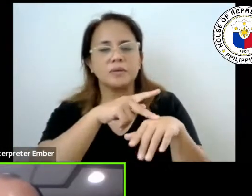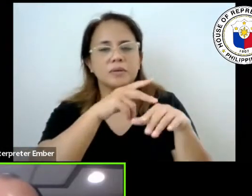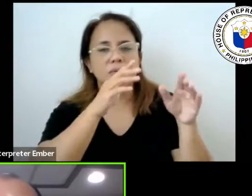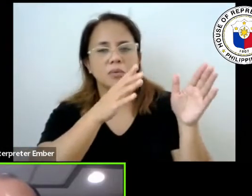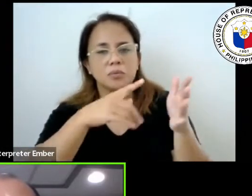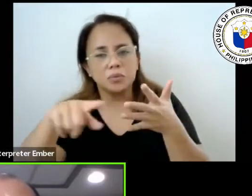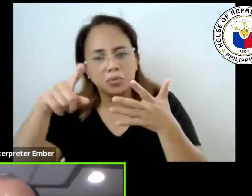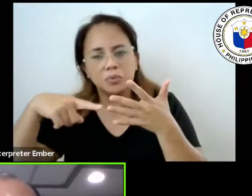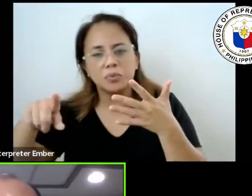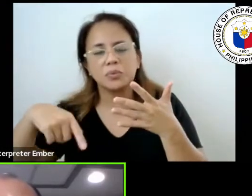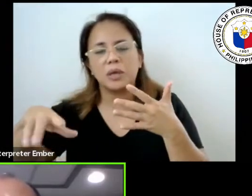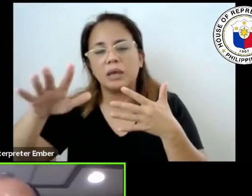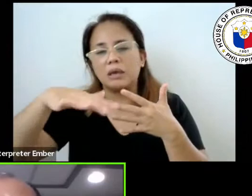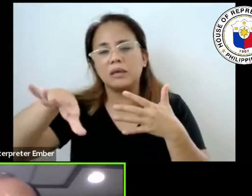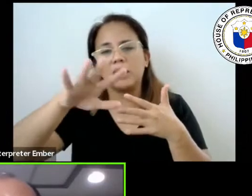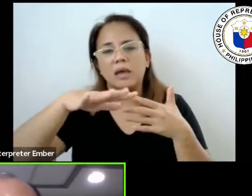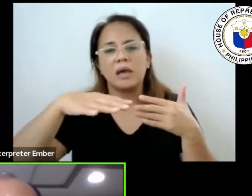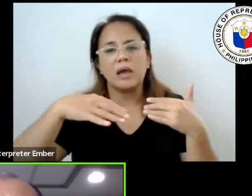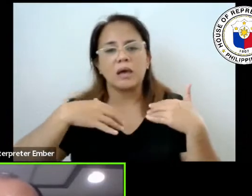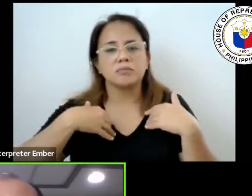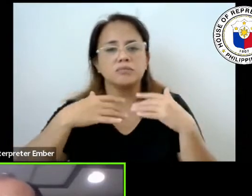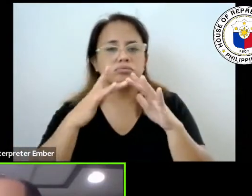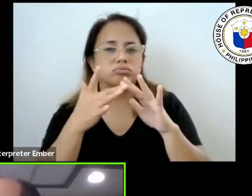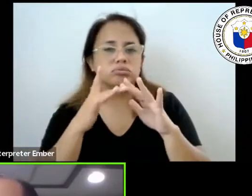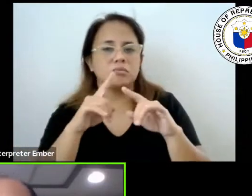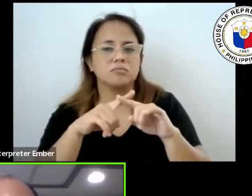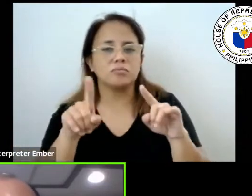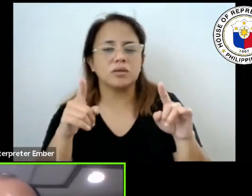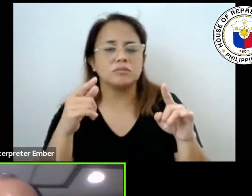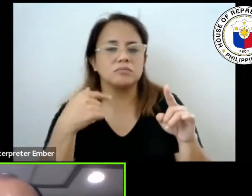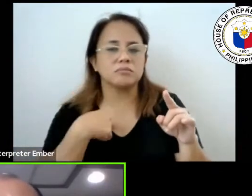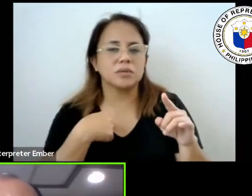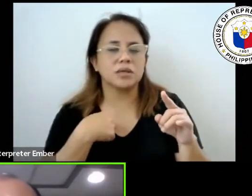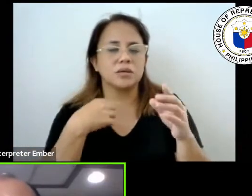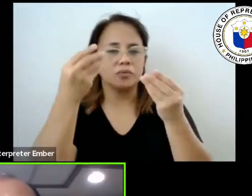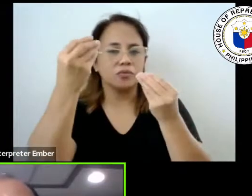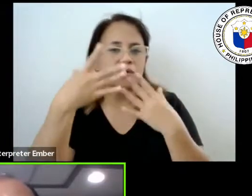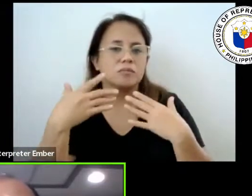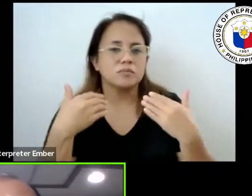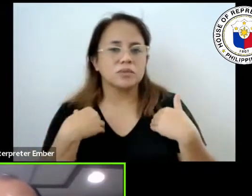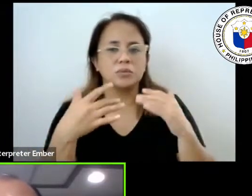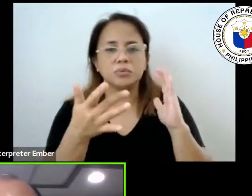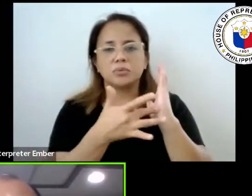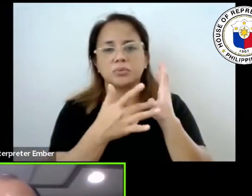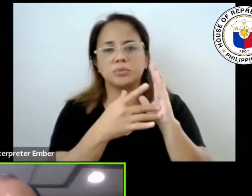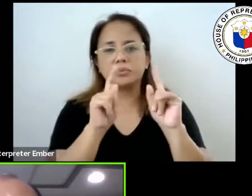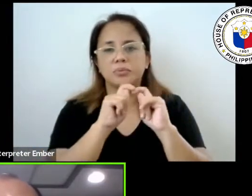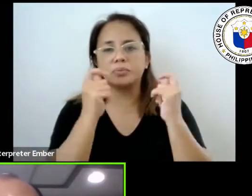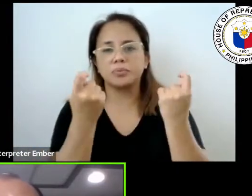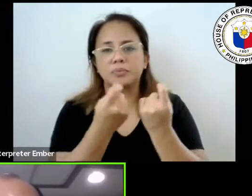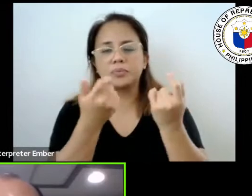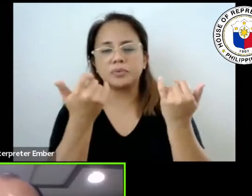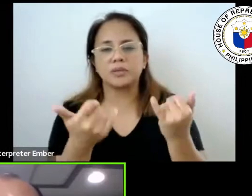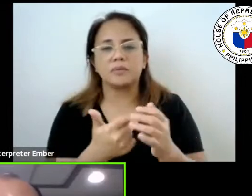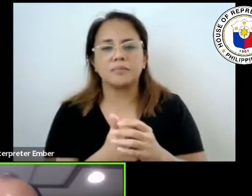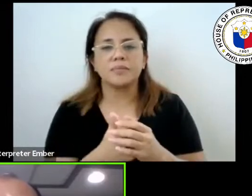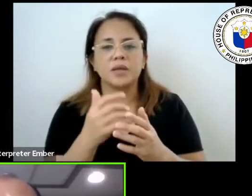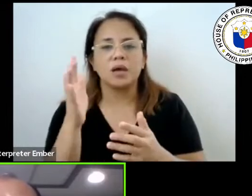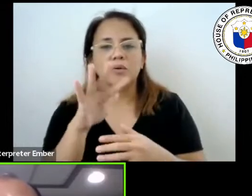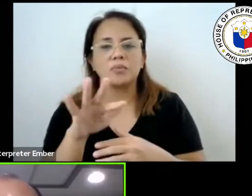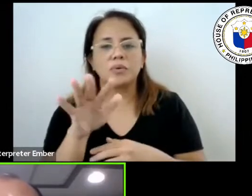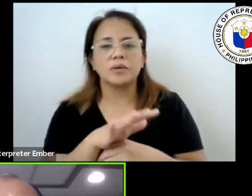areas wherein there's internet coverage. But as I was informed now by our technical team, Mr. Chair, there is about